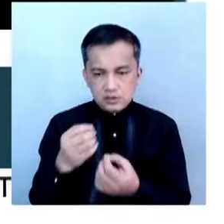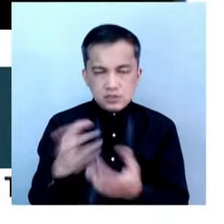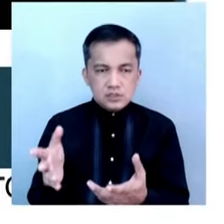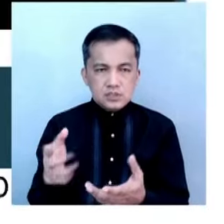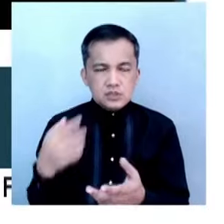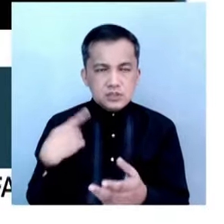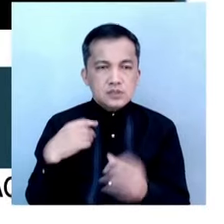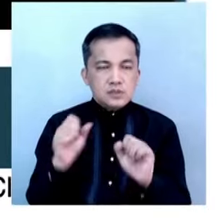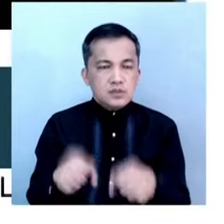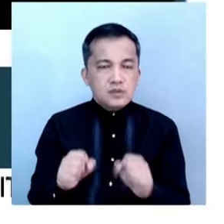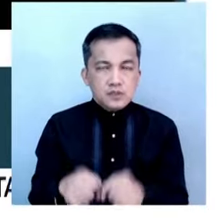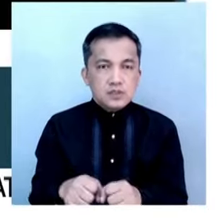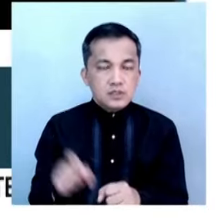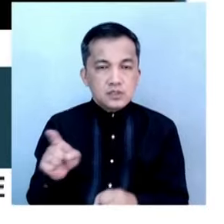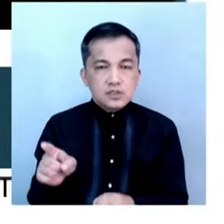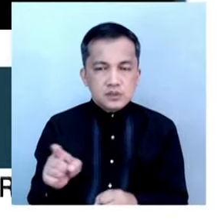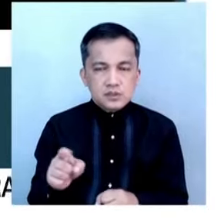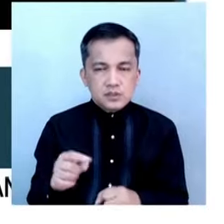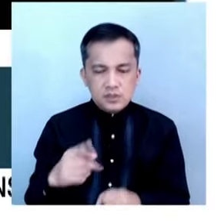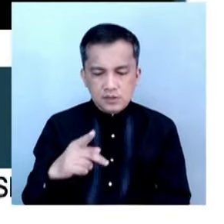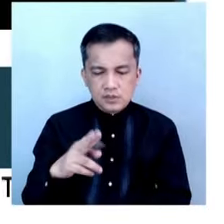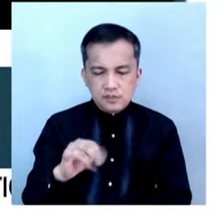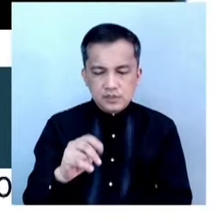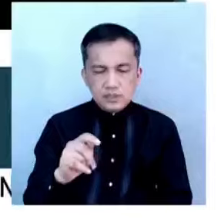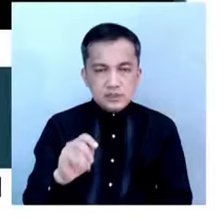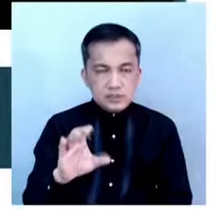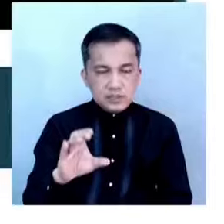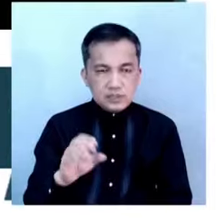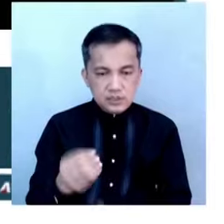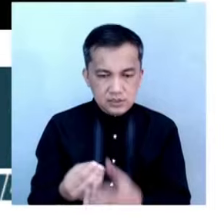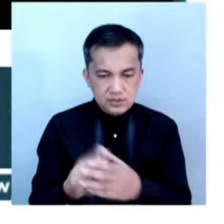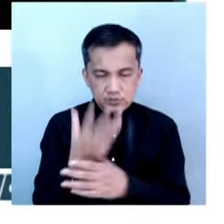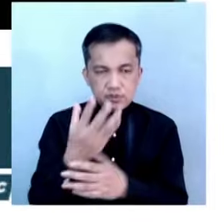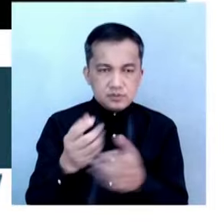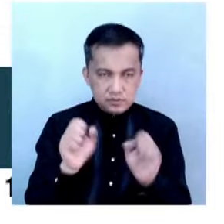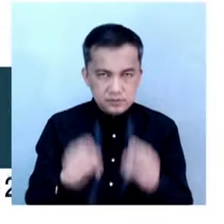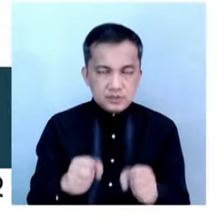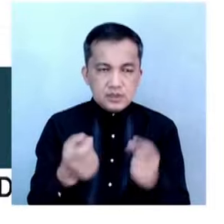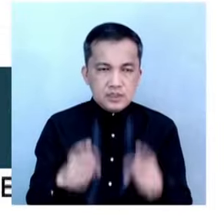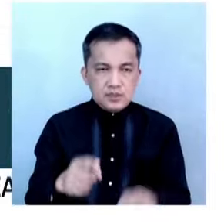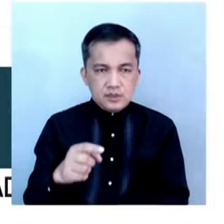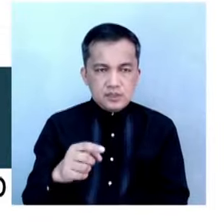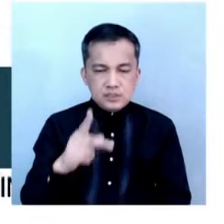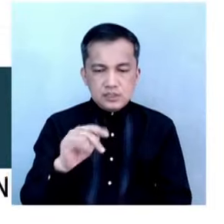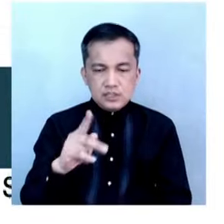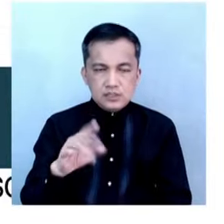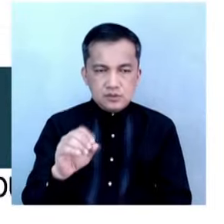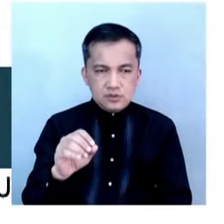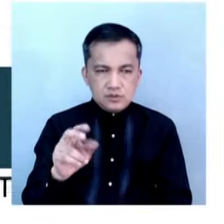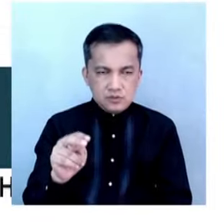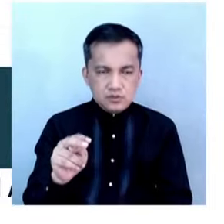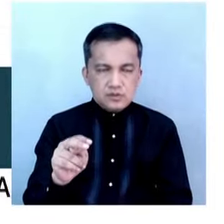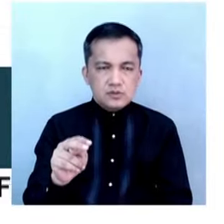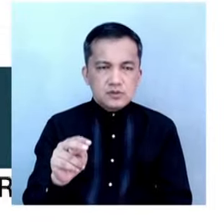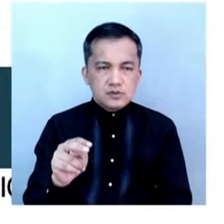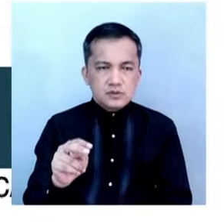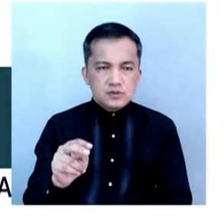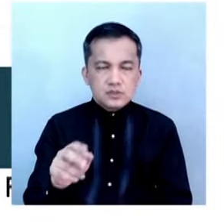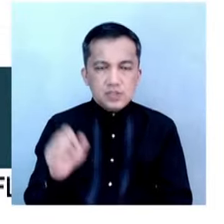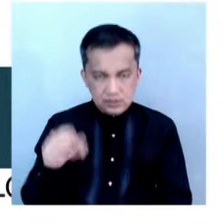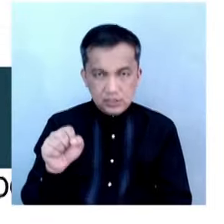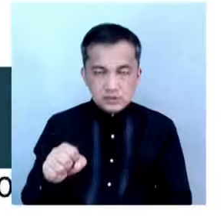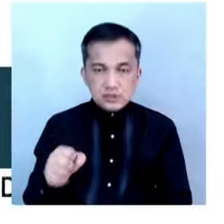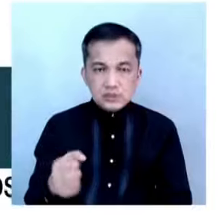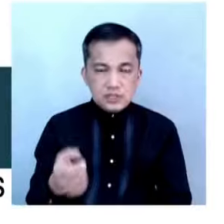there's a possibility of a phreatic eruption that might happen in Canlaon. So ito nga po, nagkaroon po ng